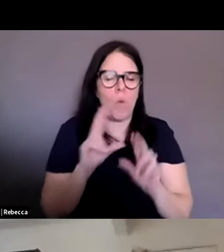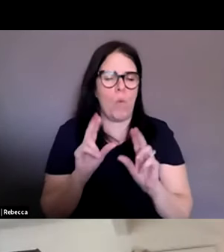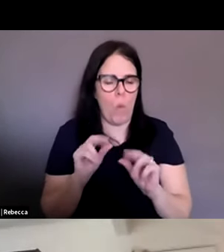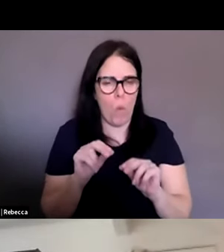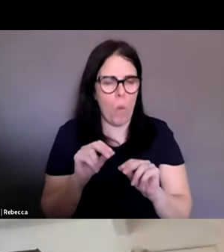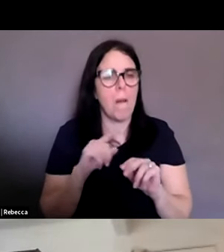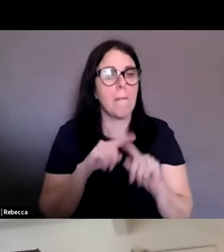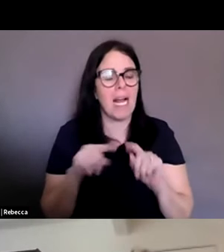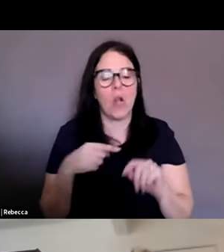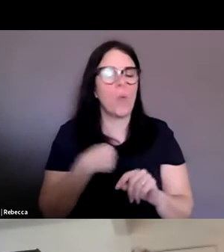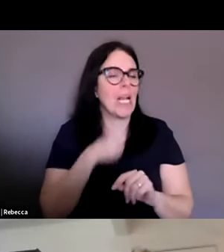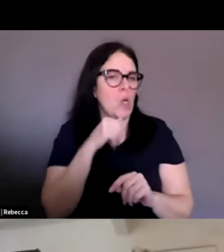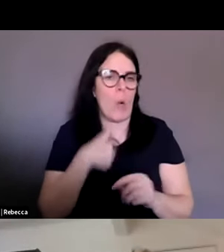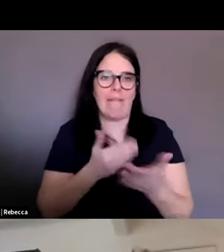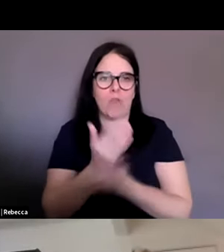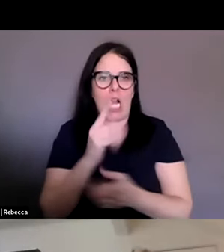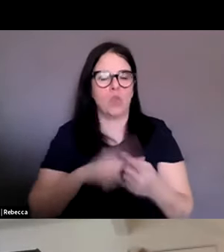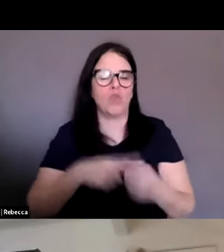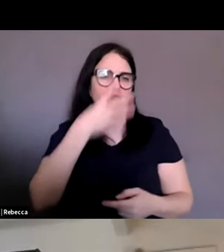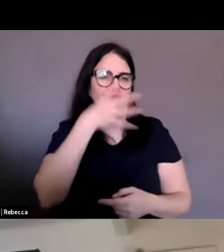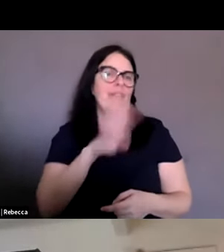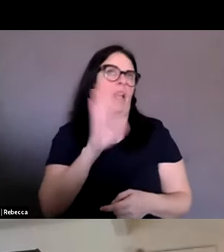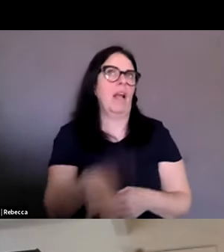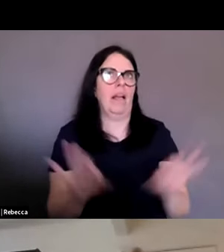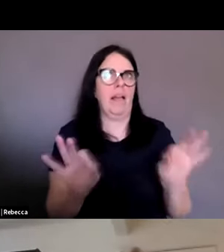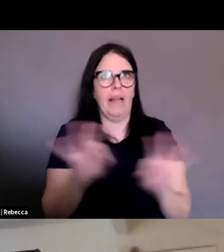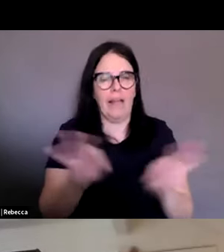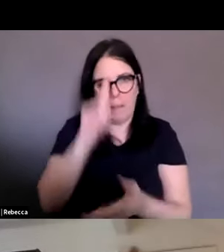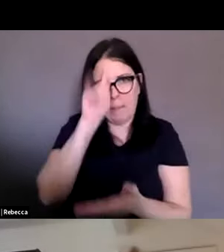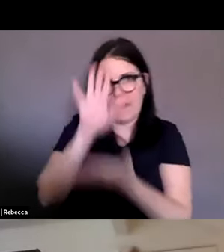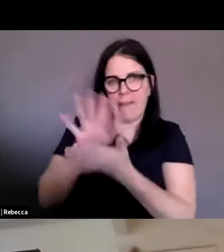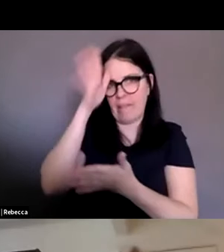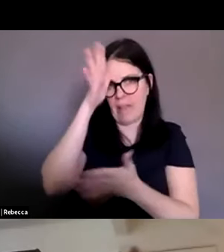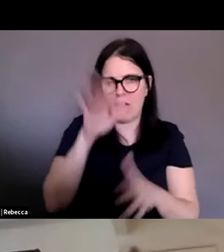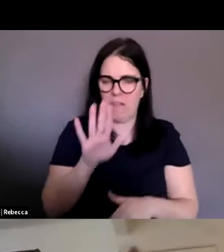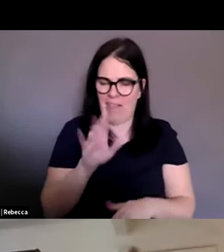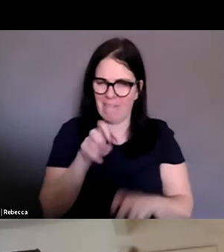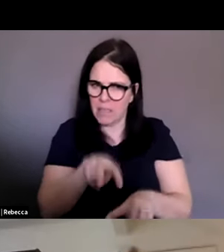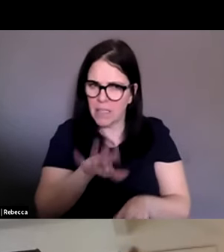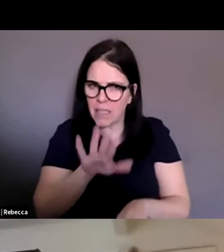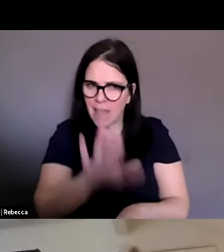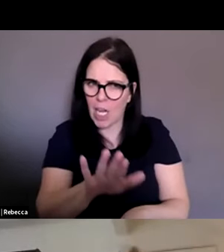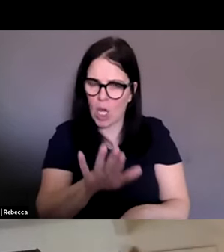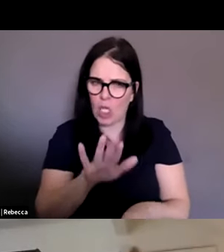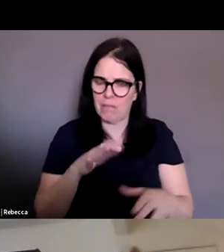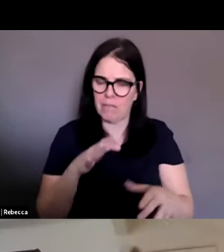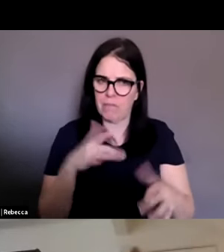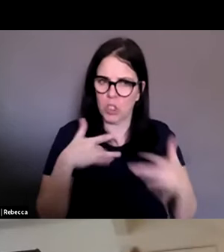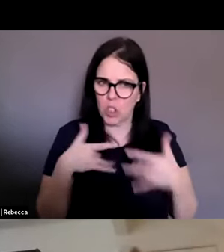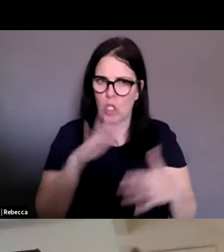we have the right to just dismiss what they're saying like we do when we use the concept of parental alienation.